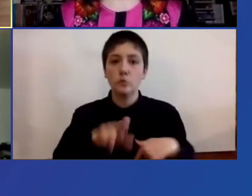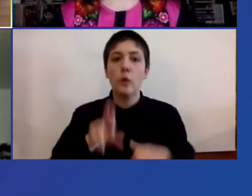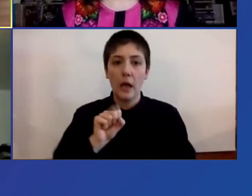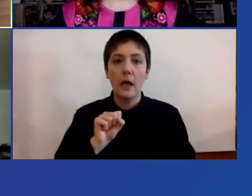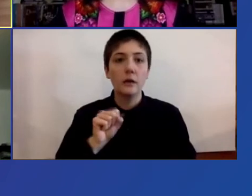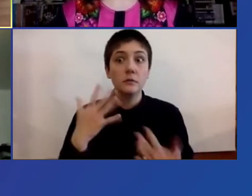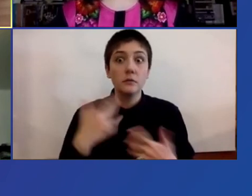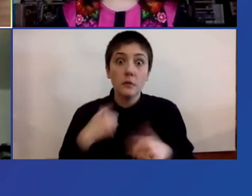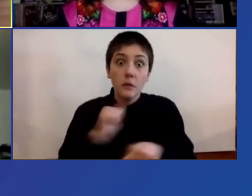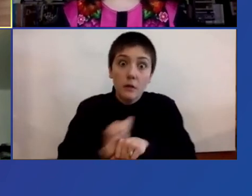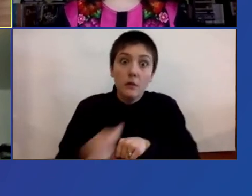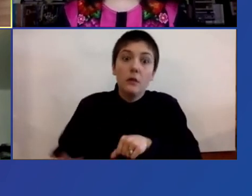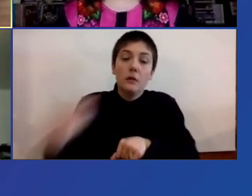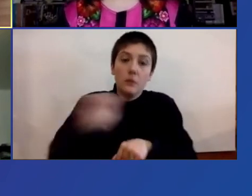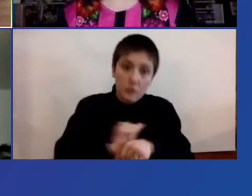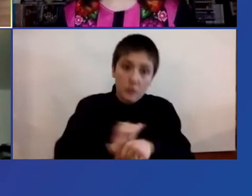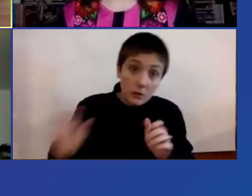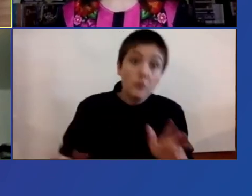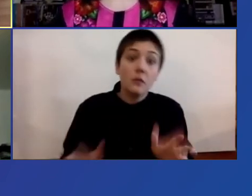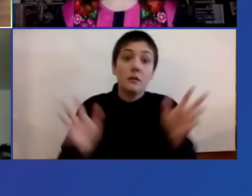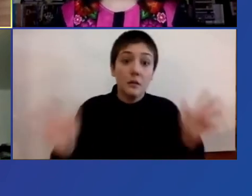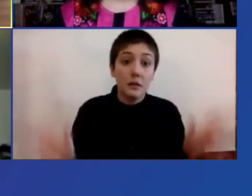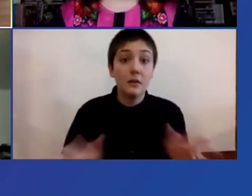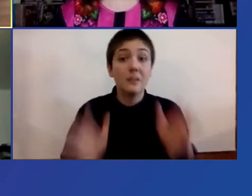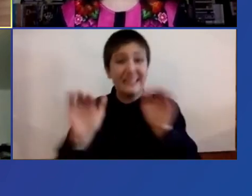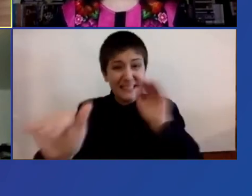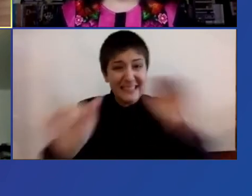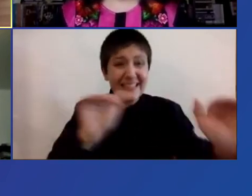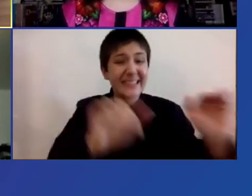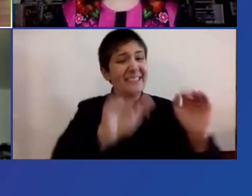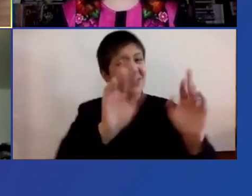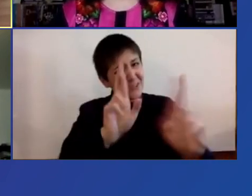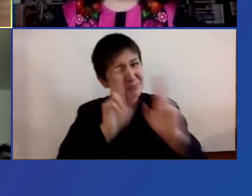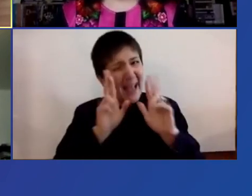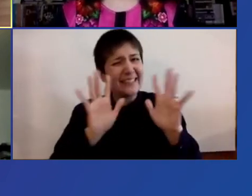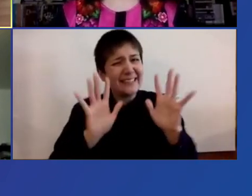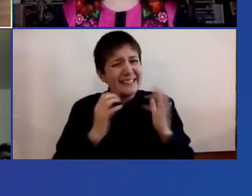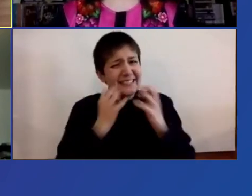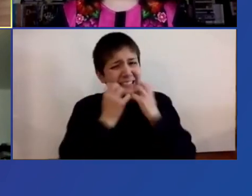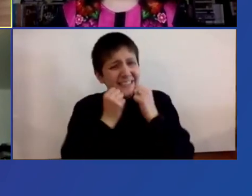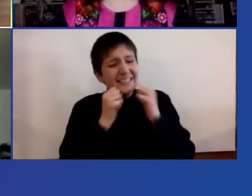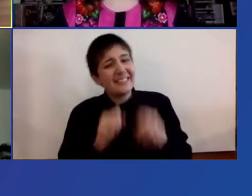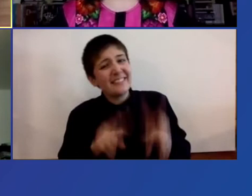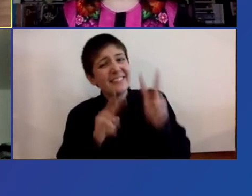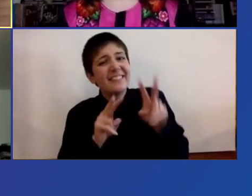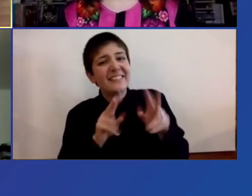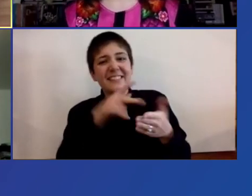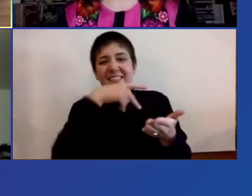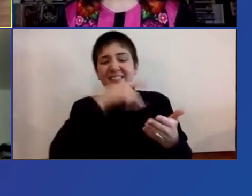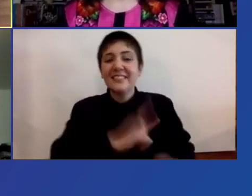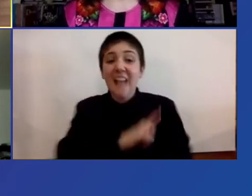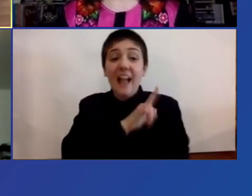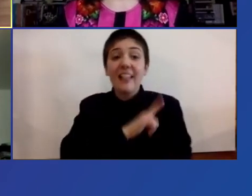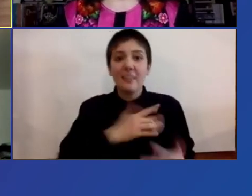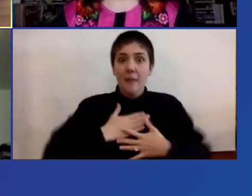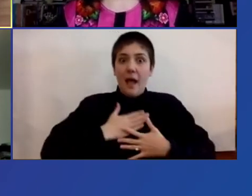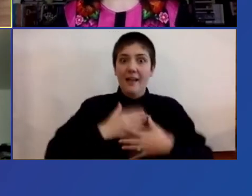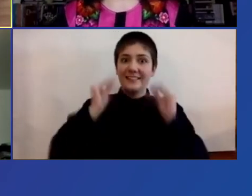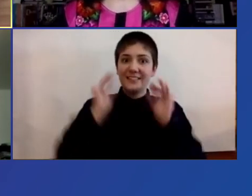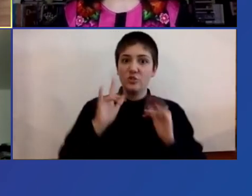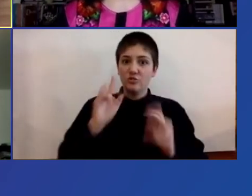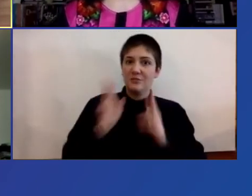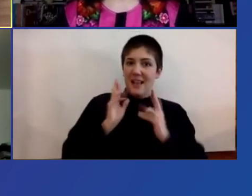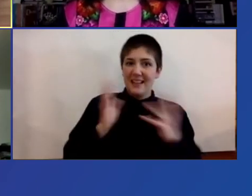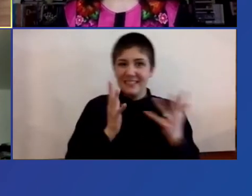it off the ground and get the respect that the style deserves and you as the teacher deserve.